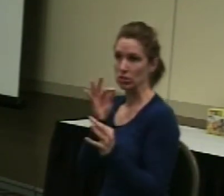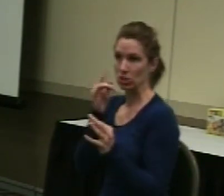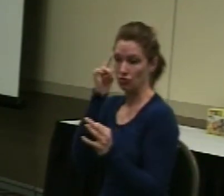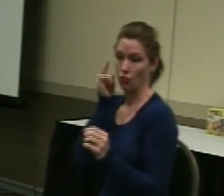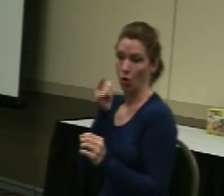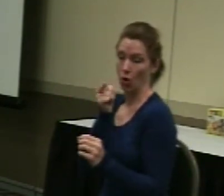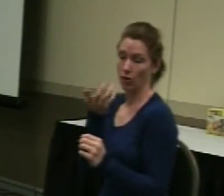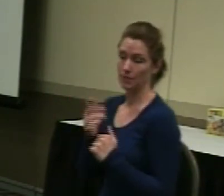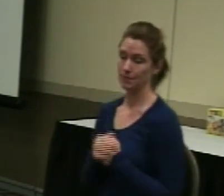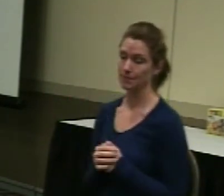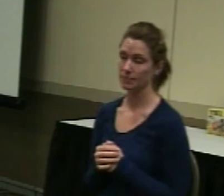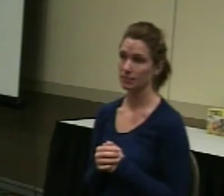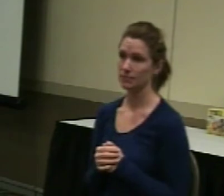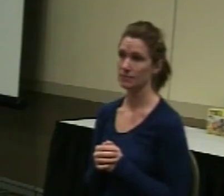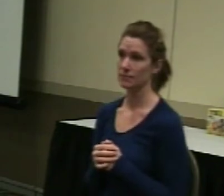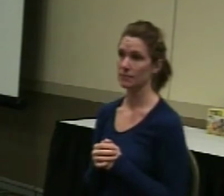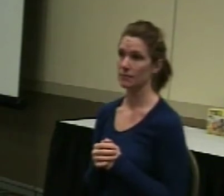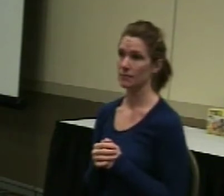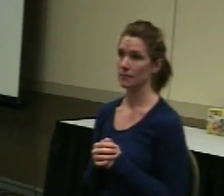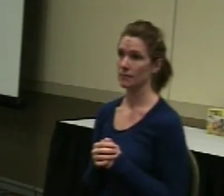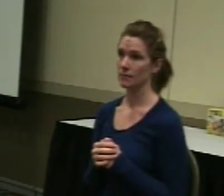decisions. So